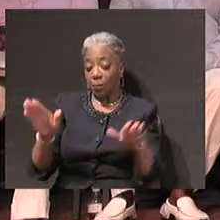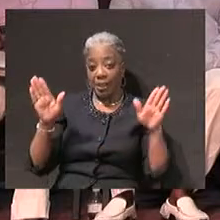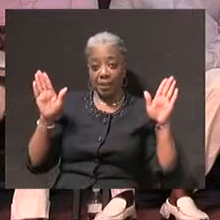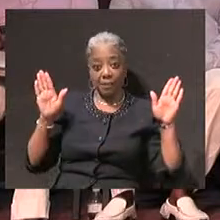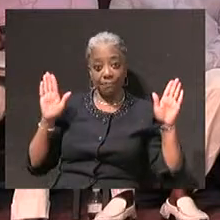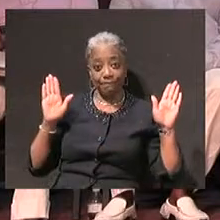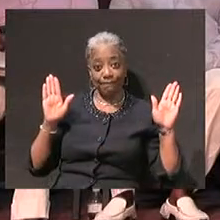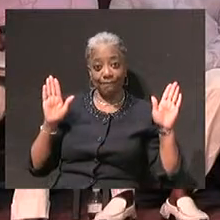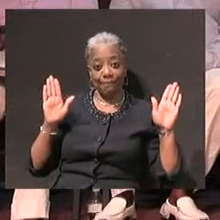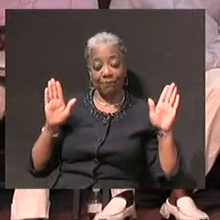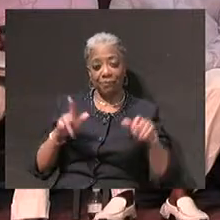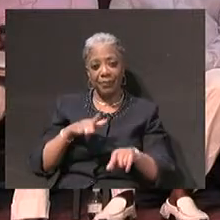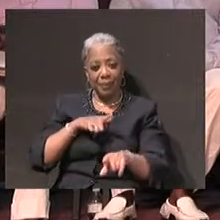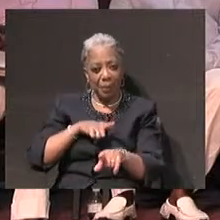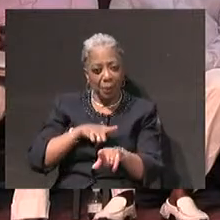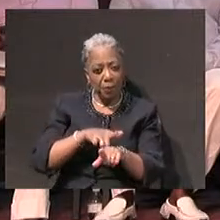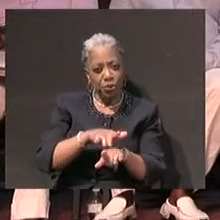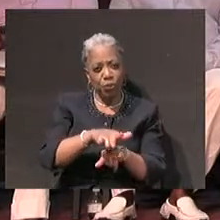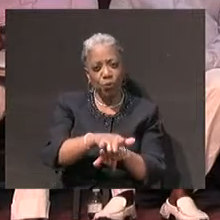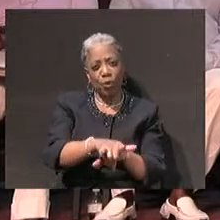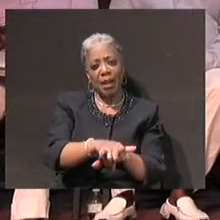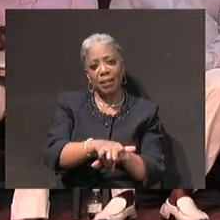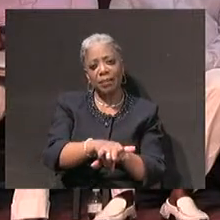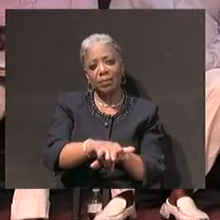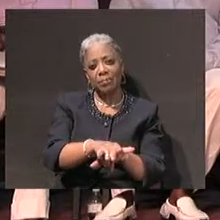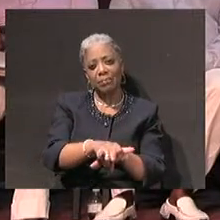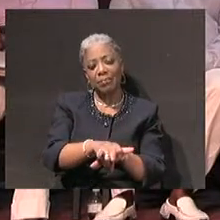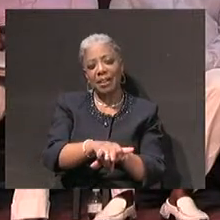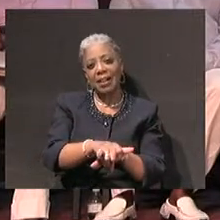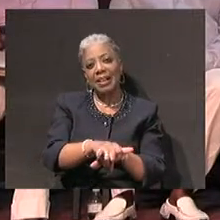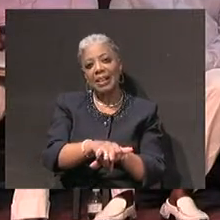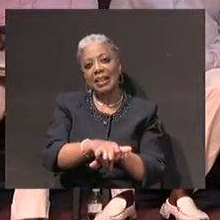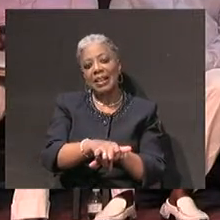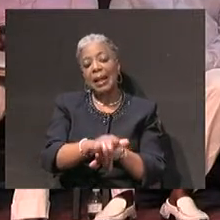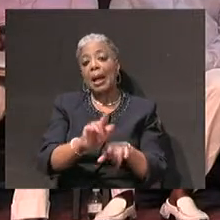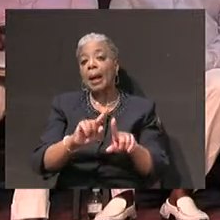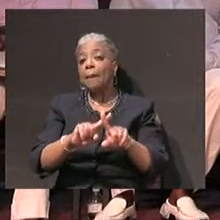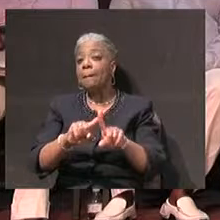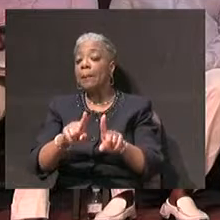been turned over to the Roman authorities. The gospel says, out of envy.